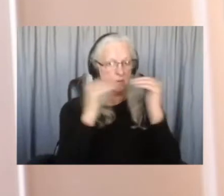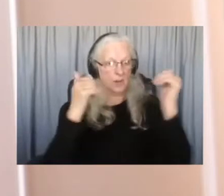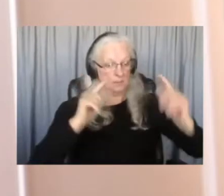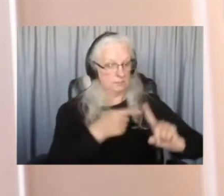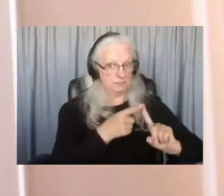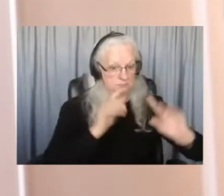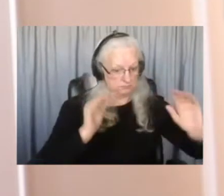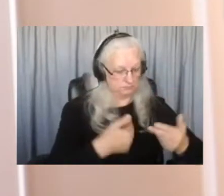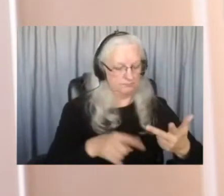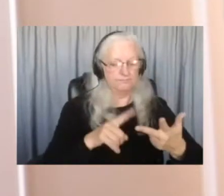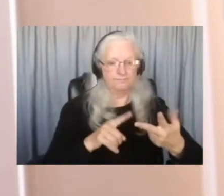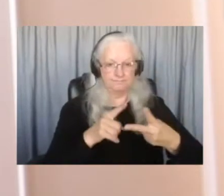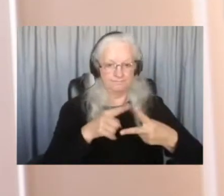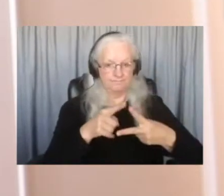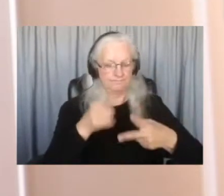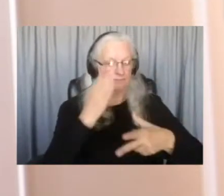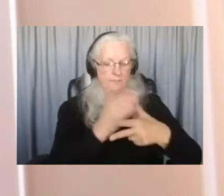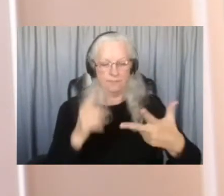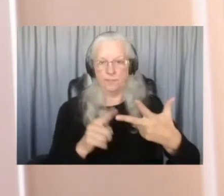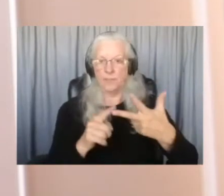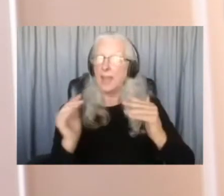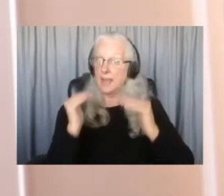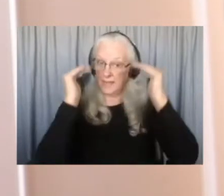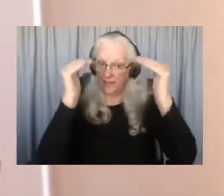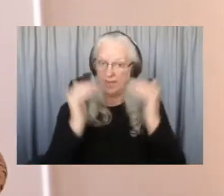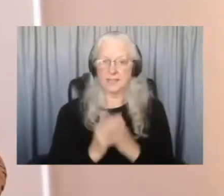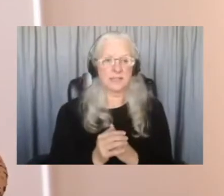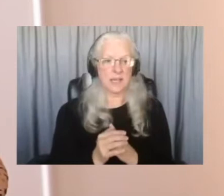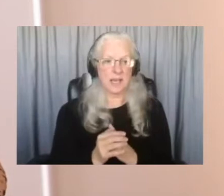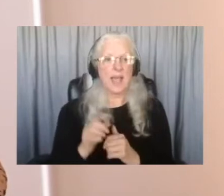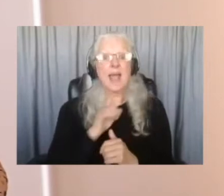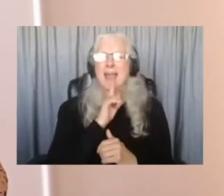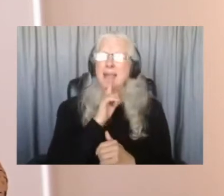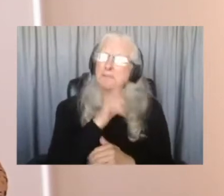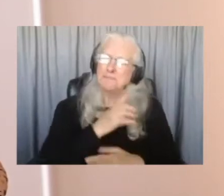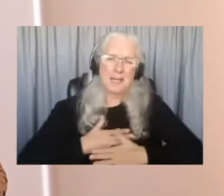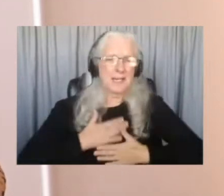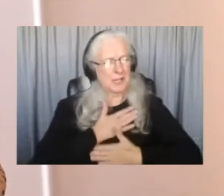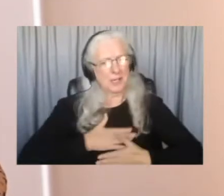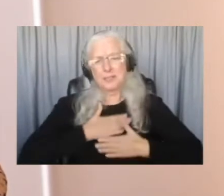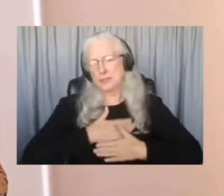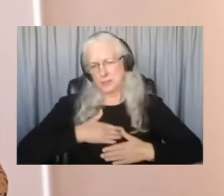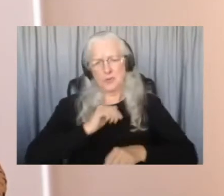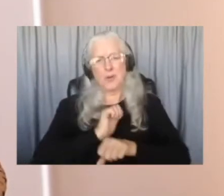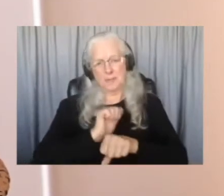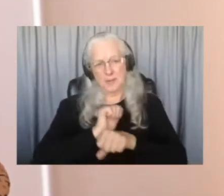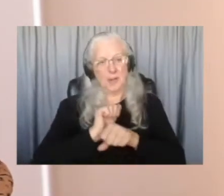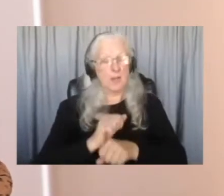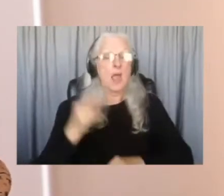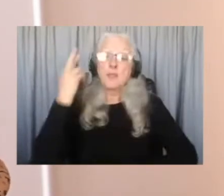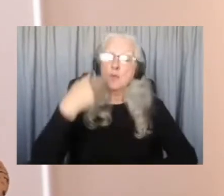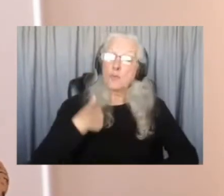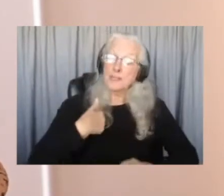Advanced. I totally enjoy doing that. The reason why I got into it is because in